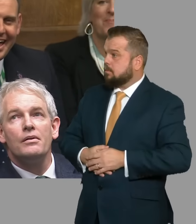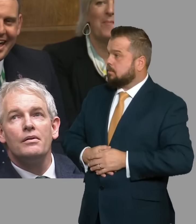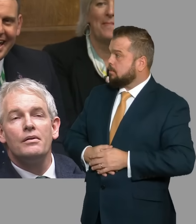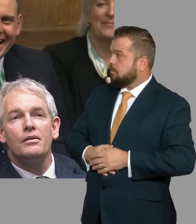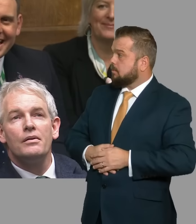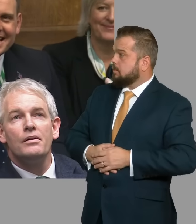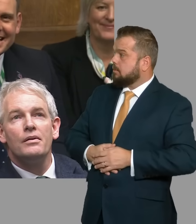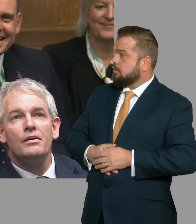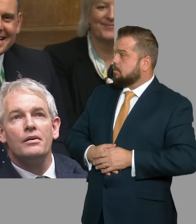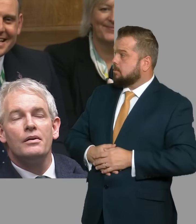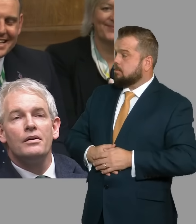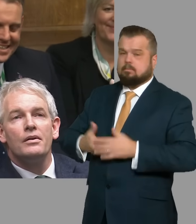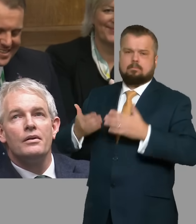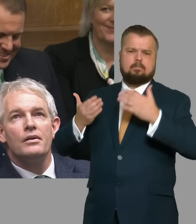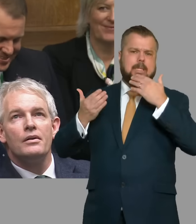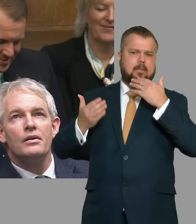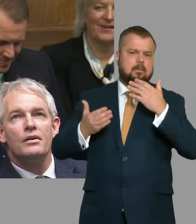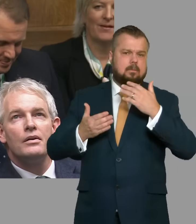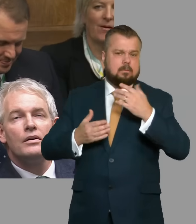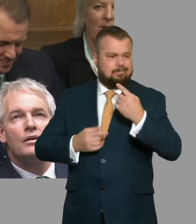was with the